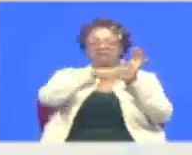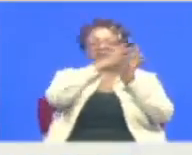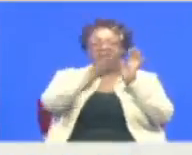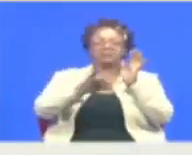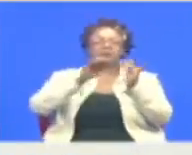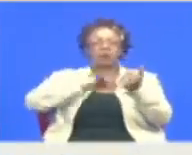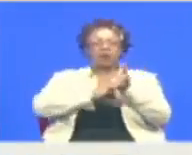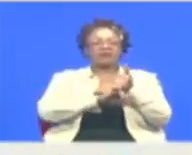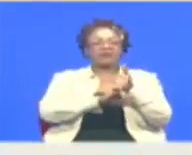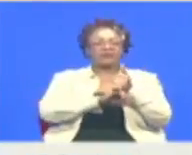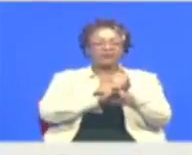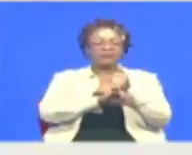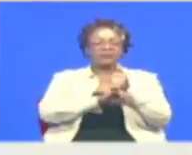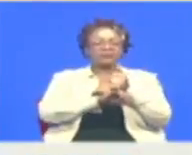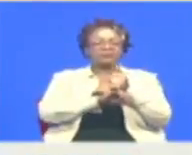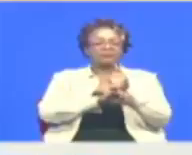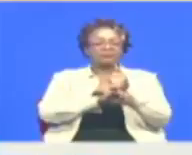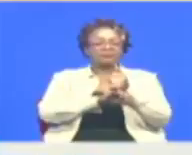Gladys.